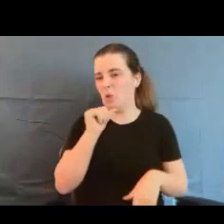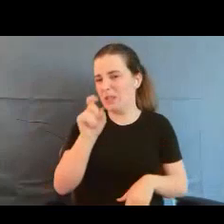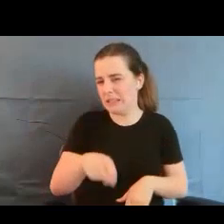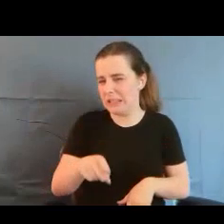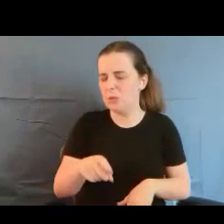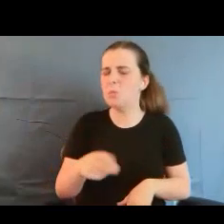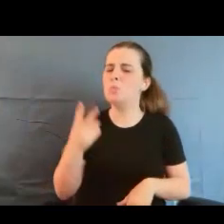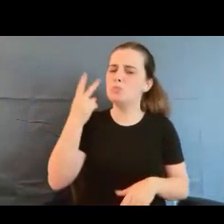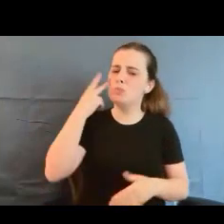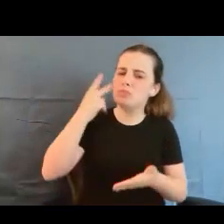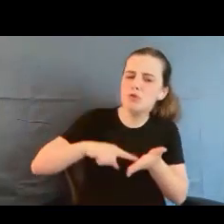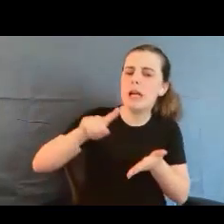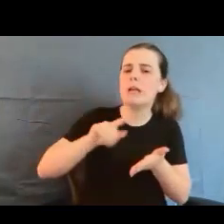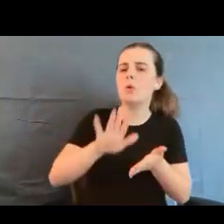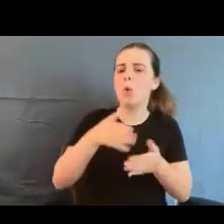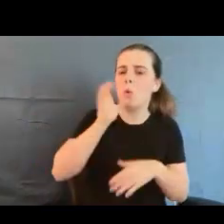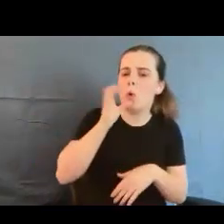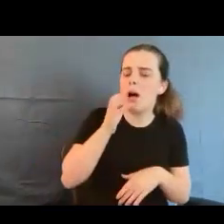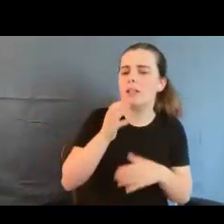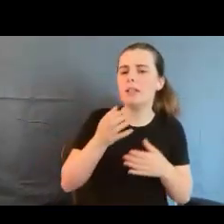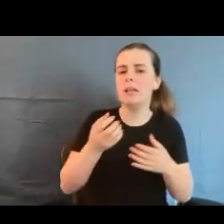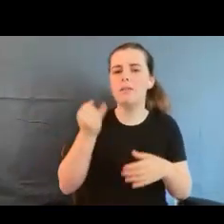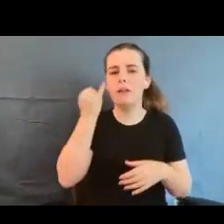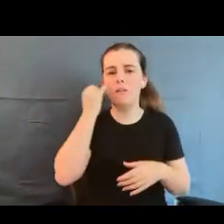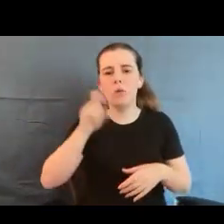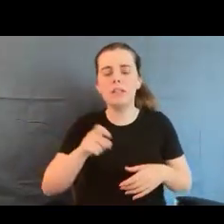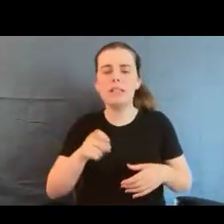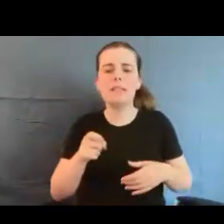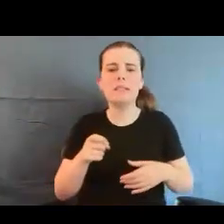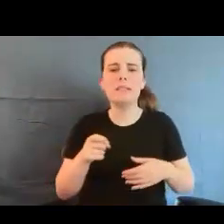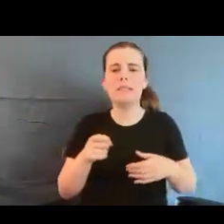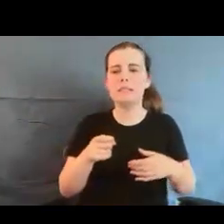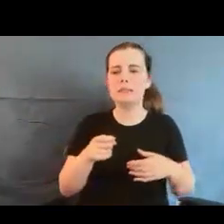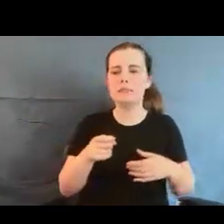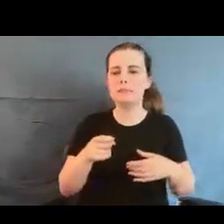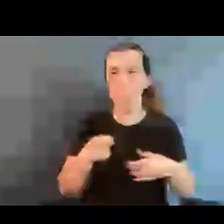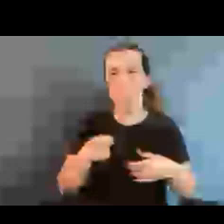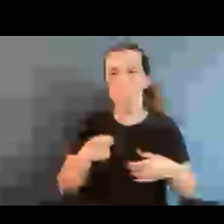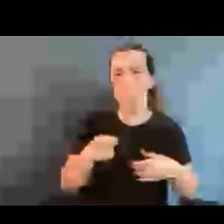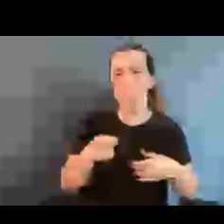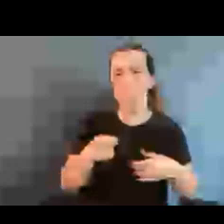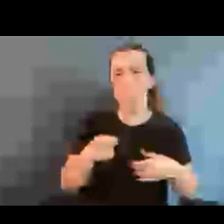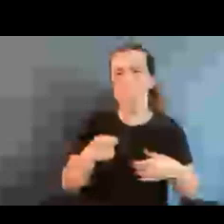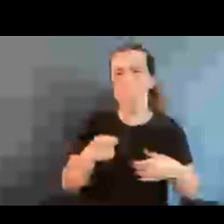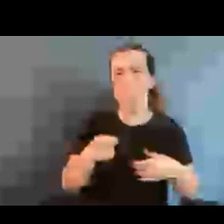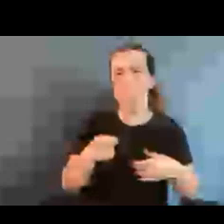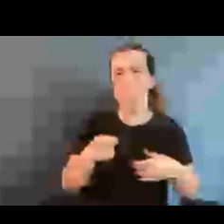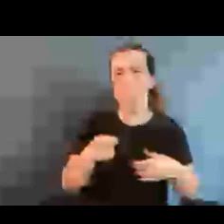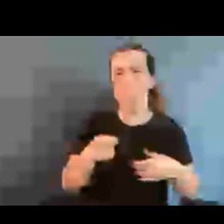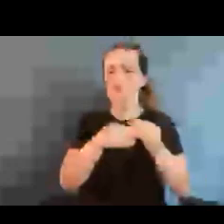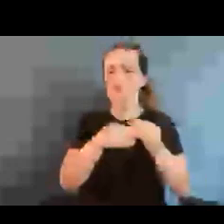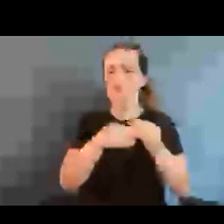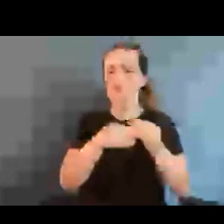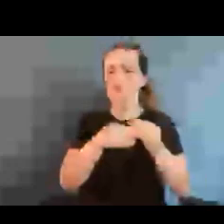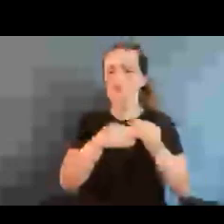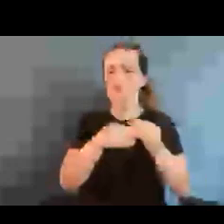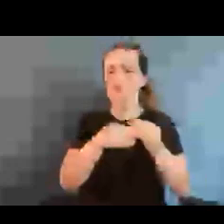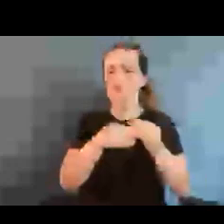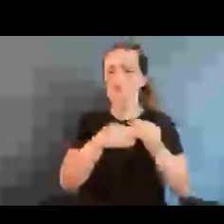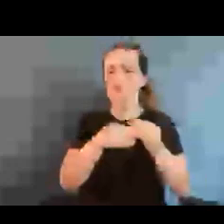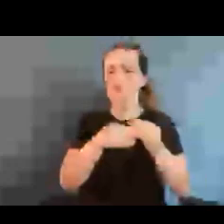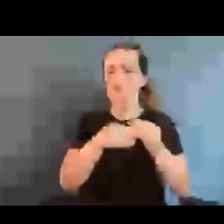timing and see how long there's going to be if you want to carry extra hydration. But it is a course where I think having extra hydration, particularly